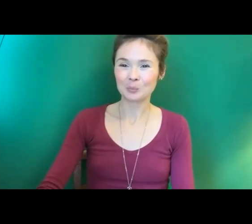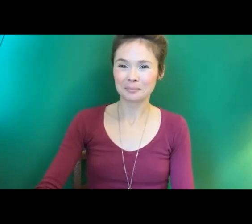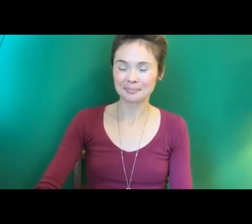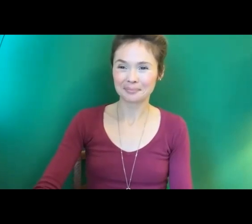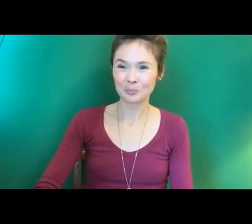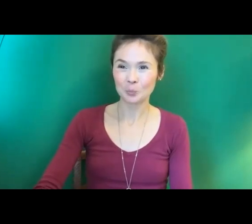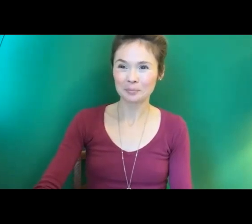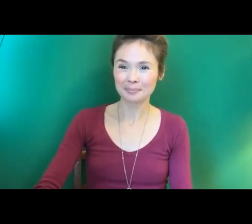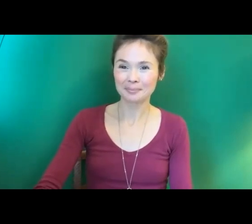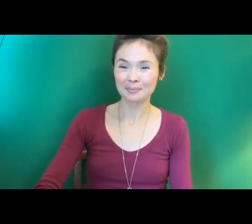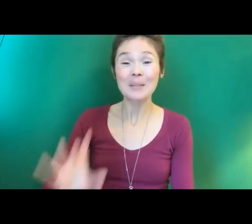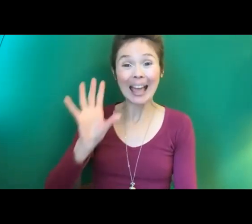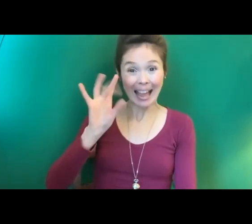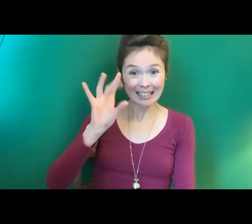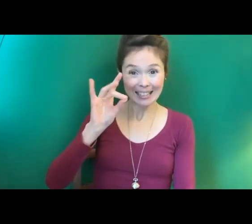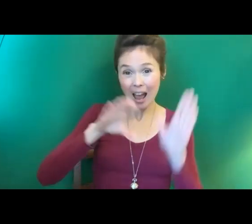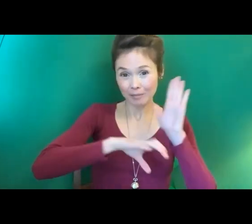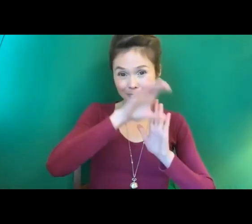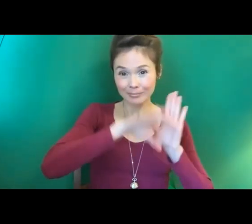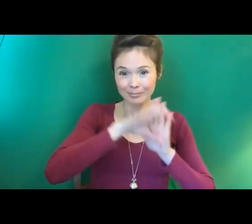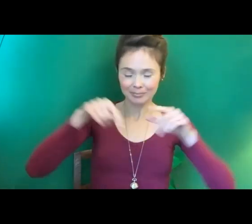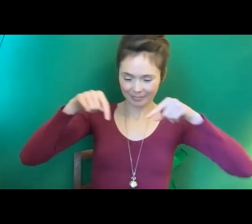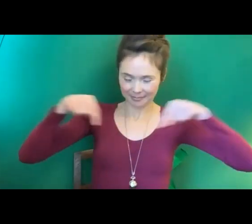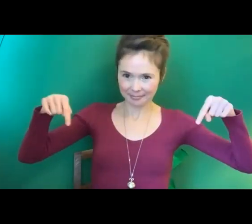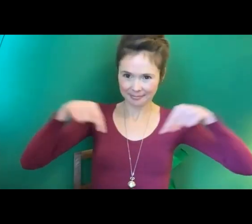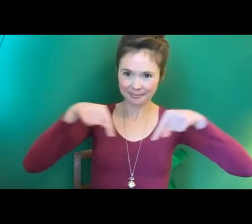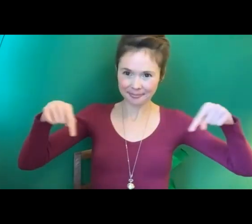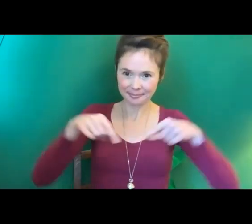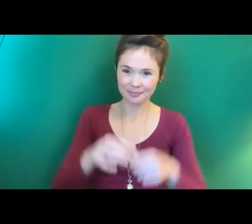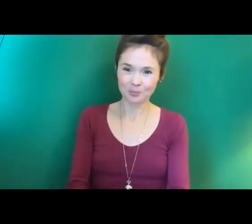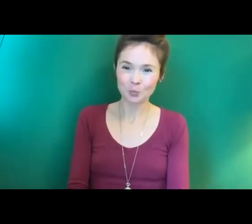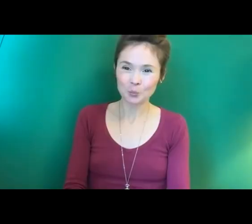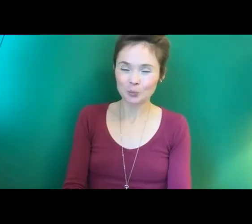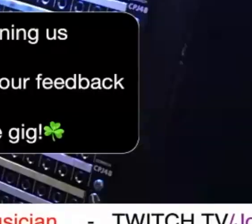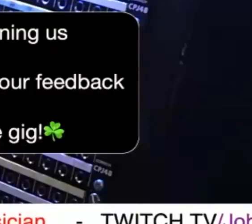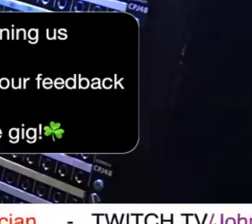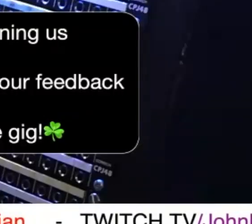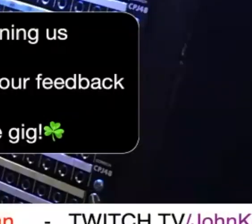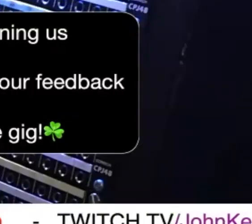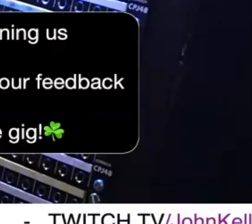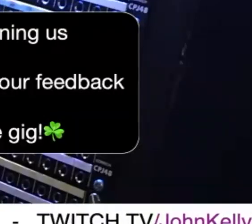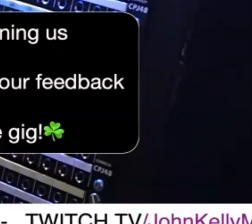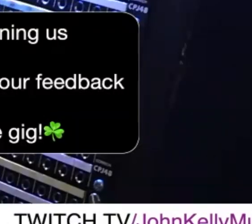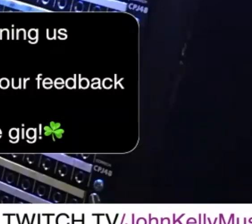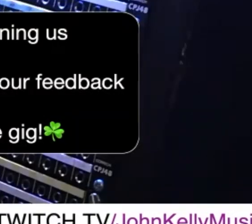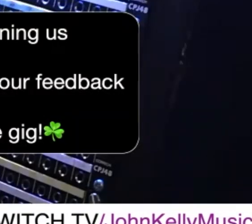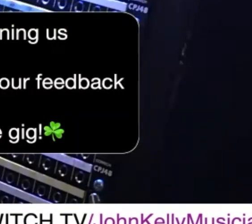twitter.com/JK_musician. Instagram, John Kelly Musician. Twitch